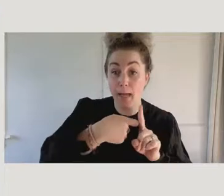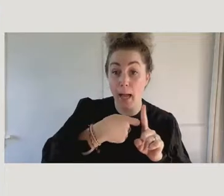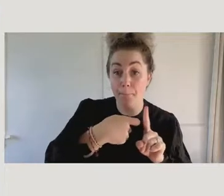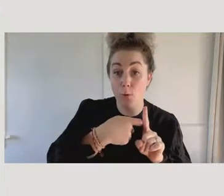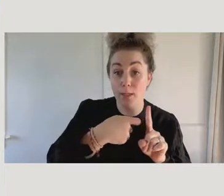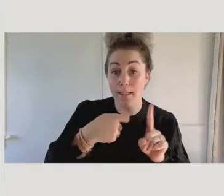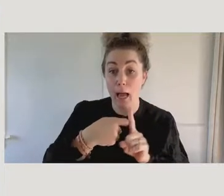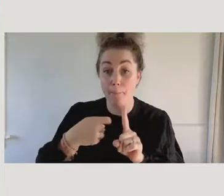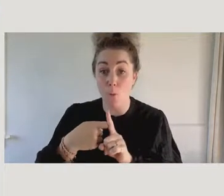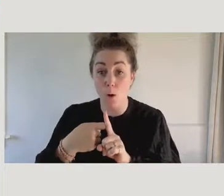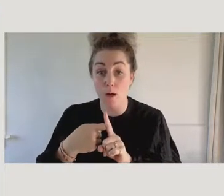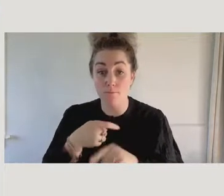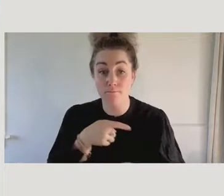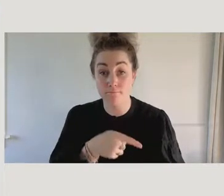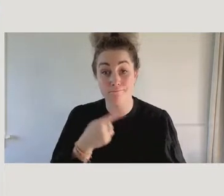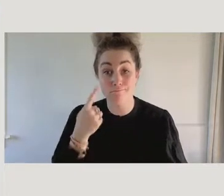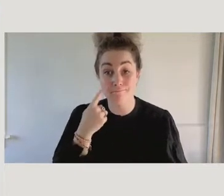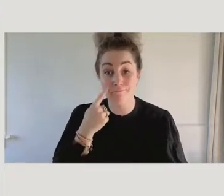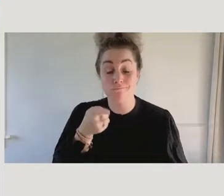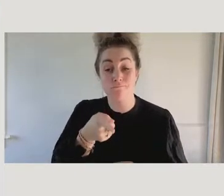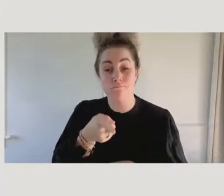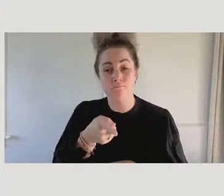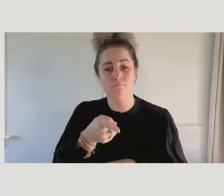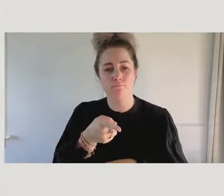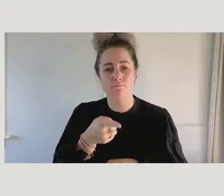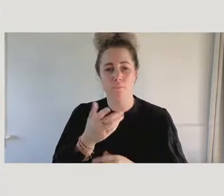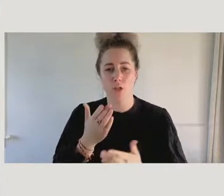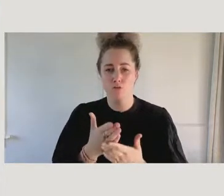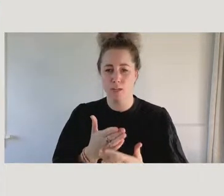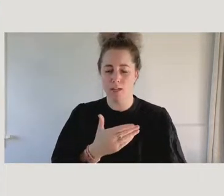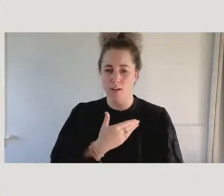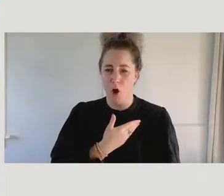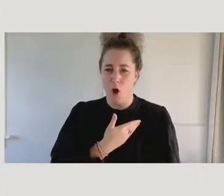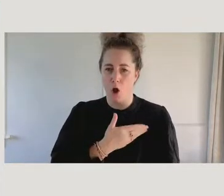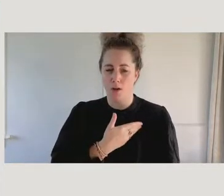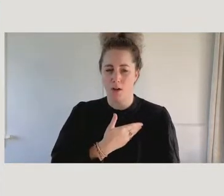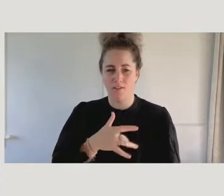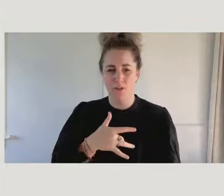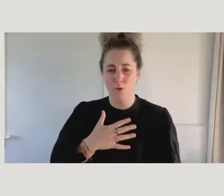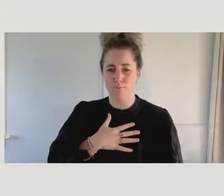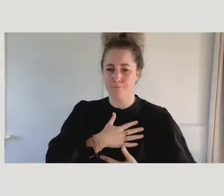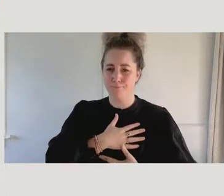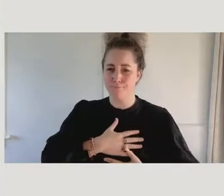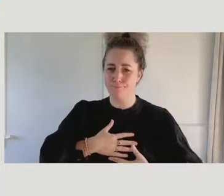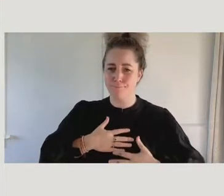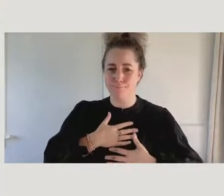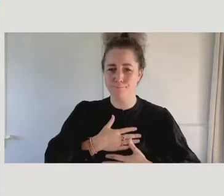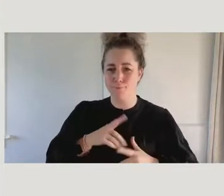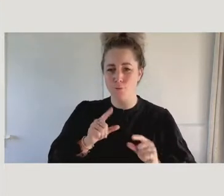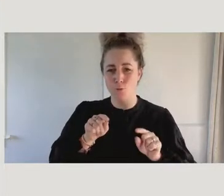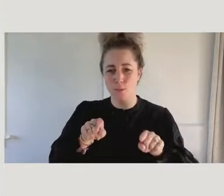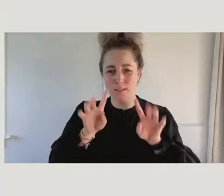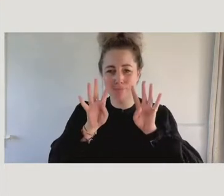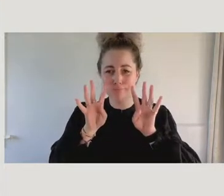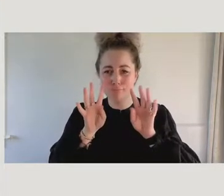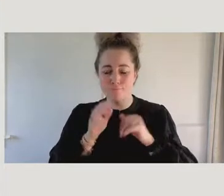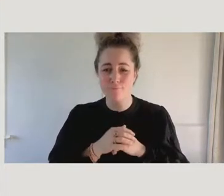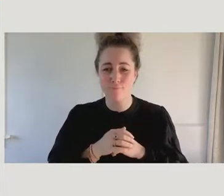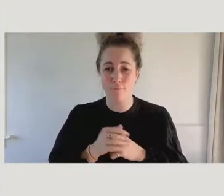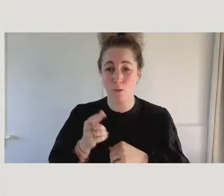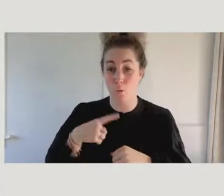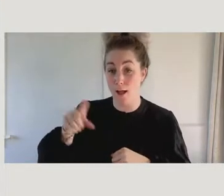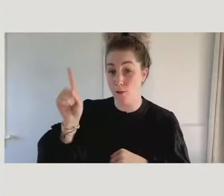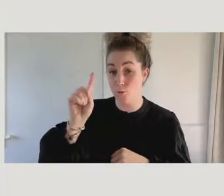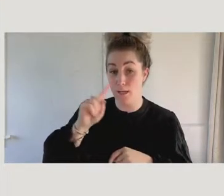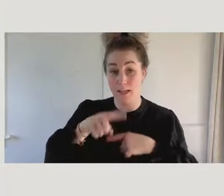and it is an incredible and I feel quite emotional doing this because uh today